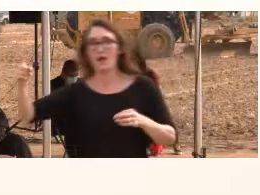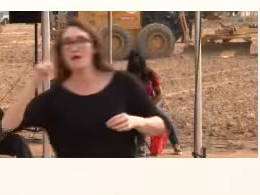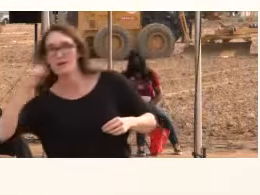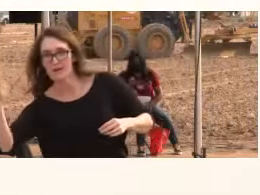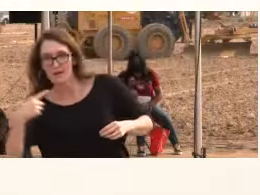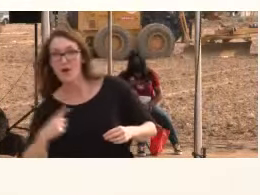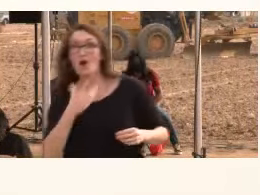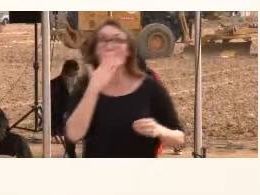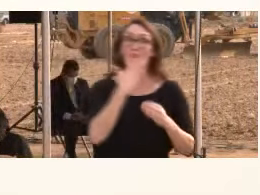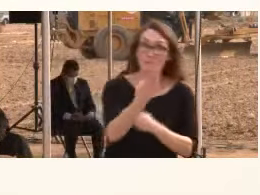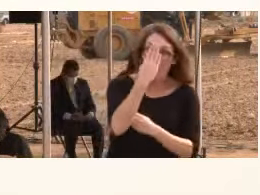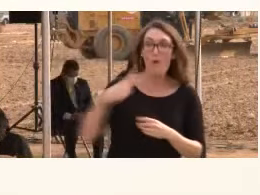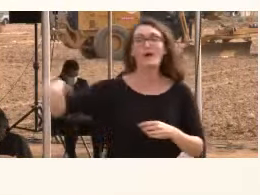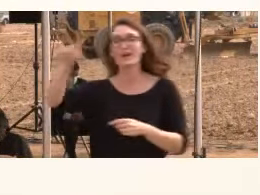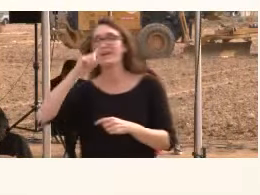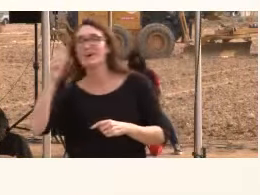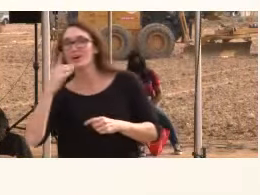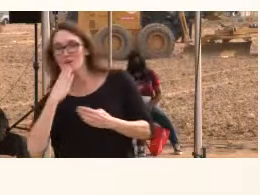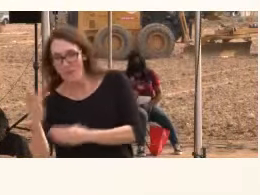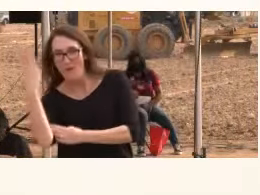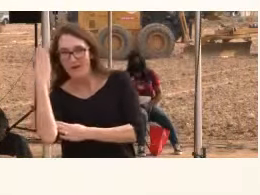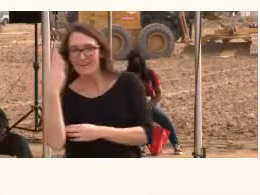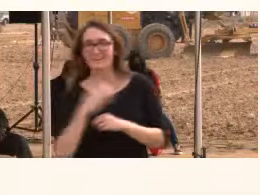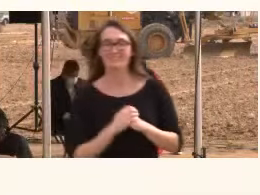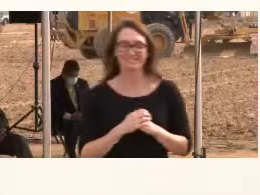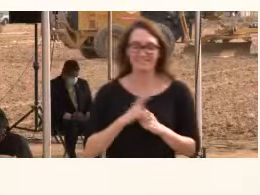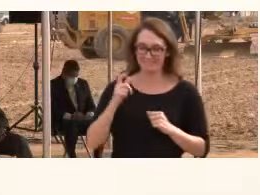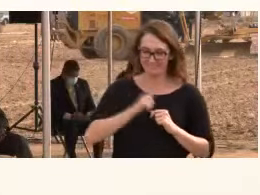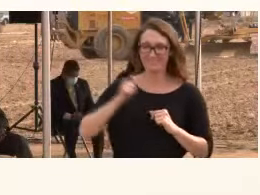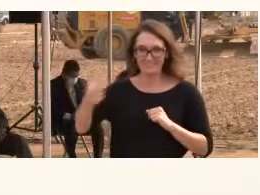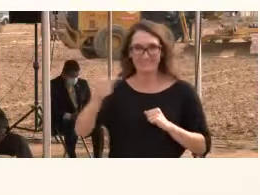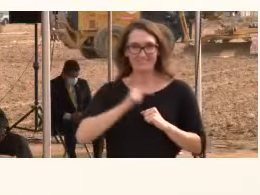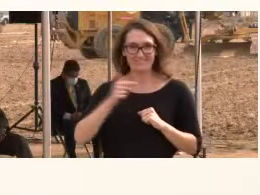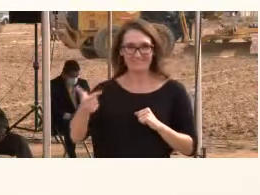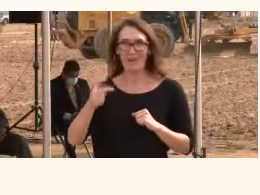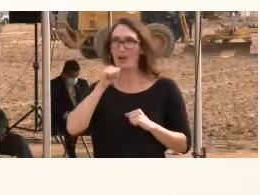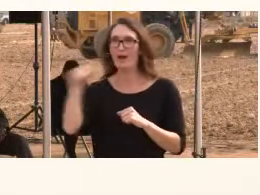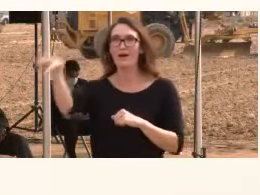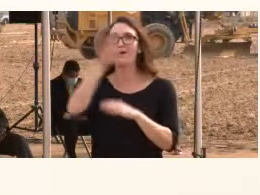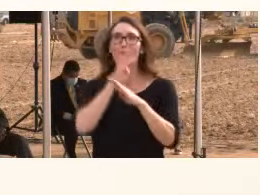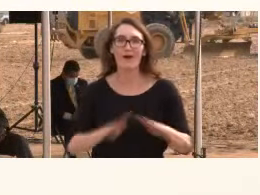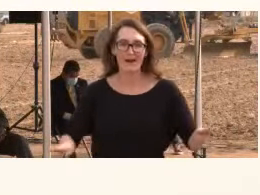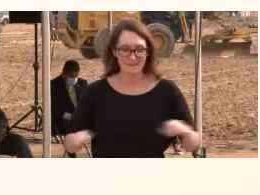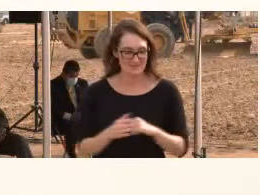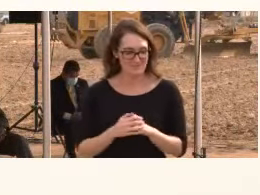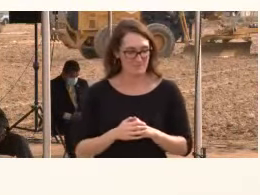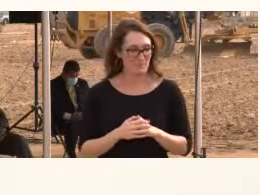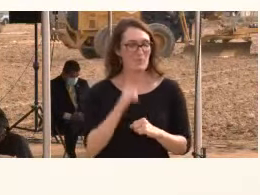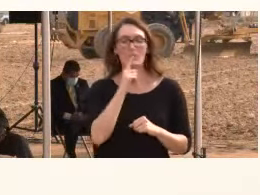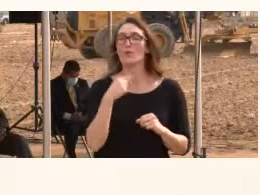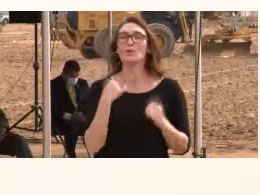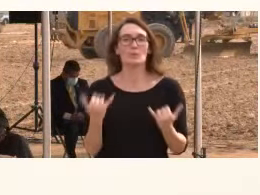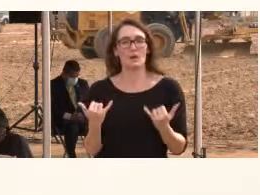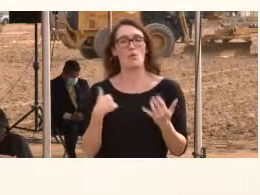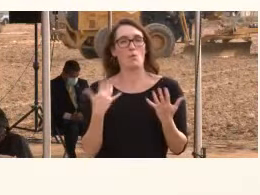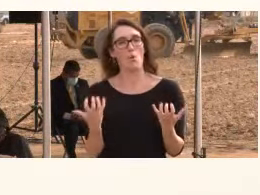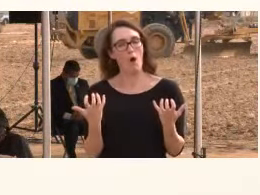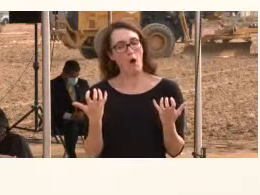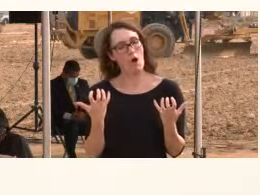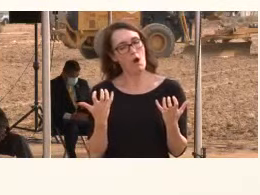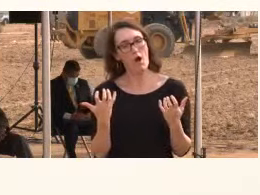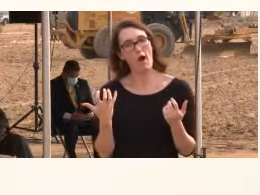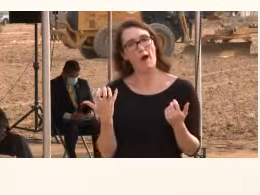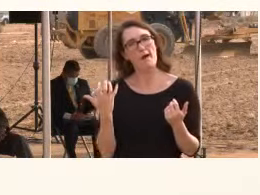say good morning. So good morning. All right. I would like to center us today and